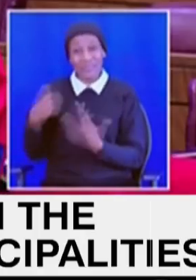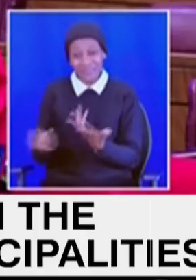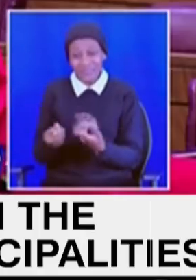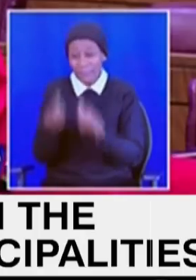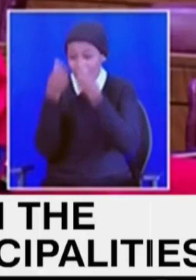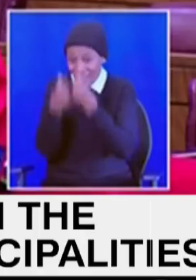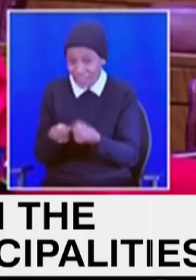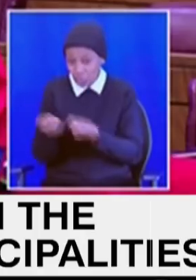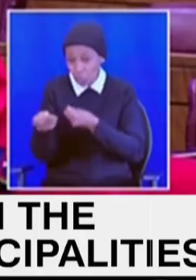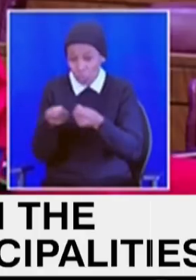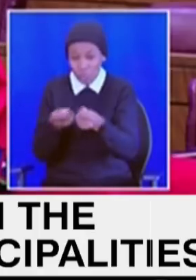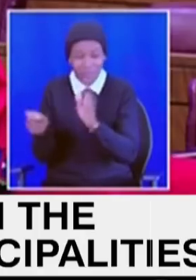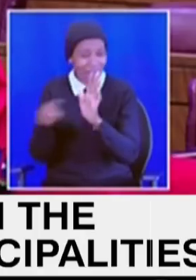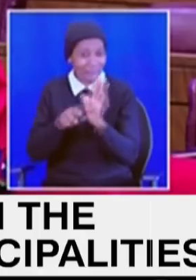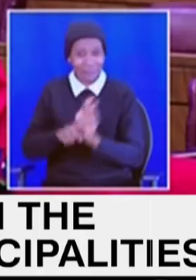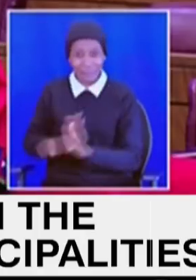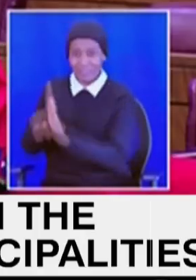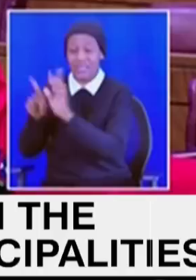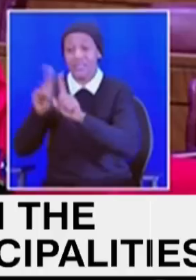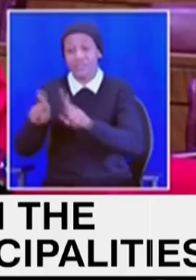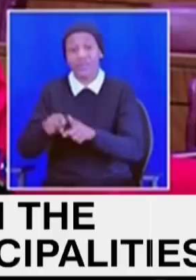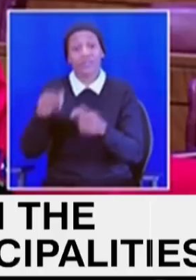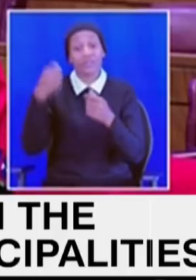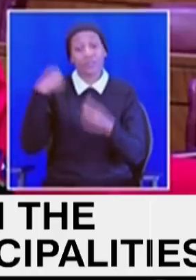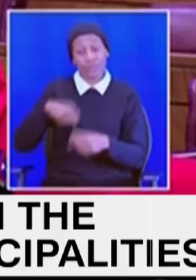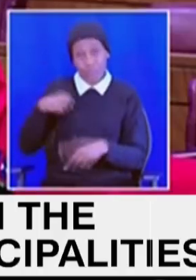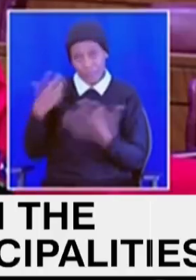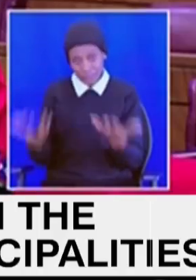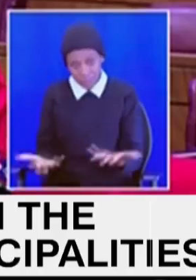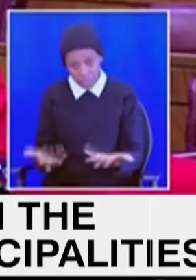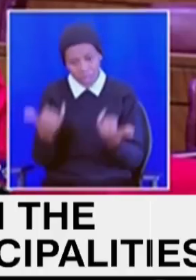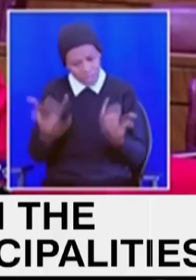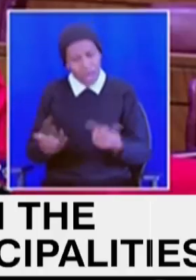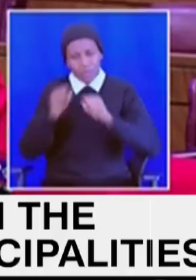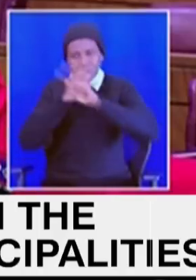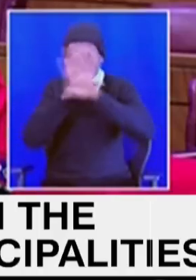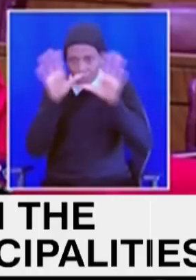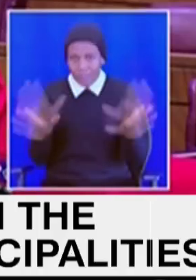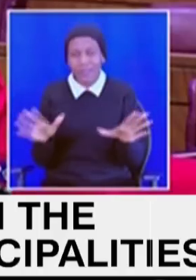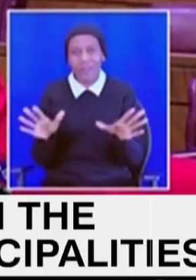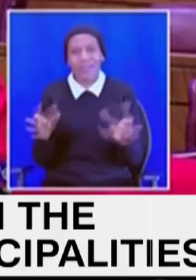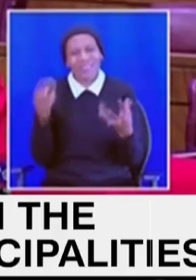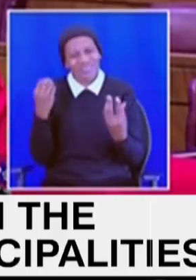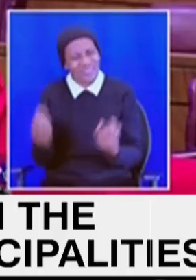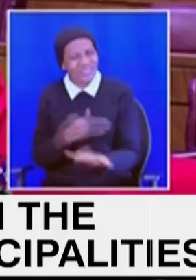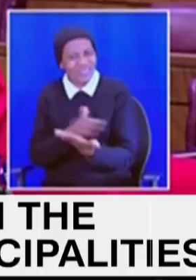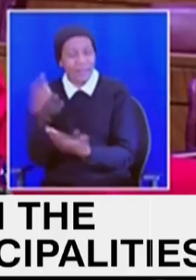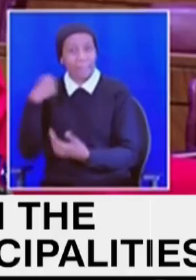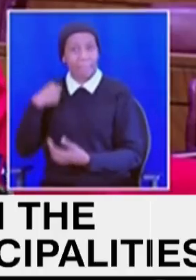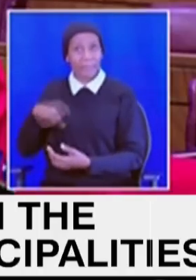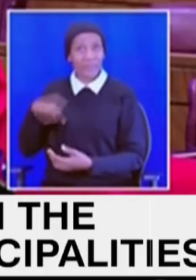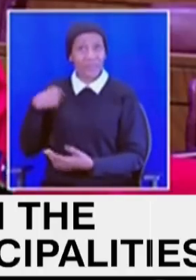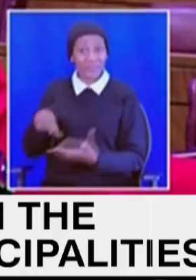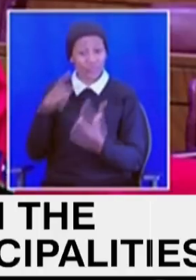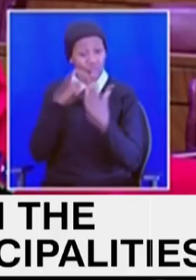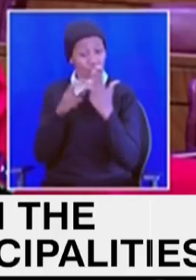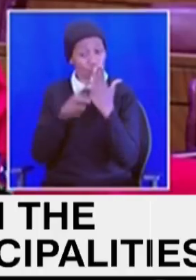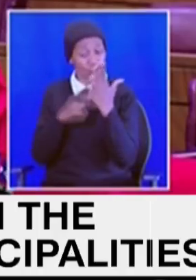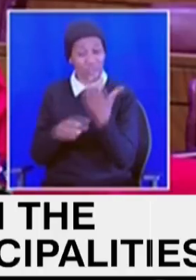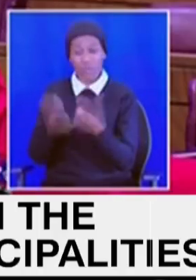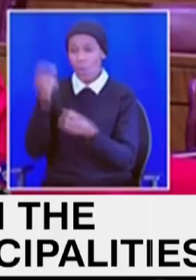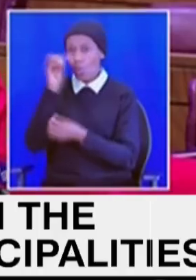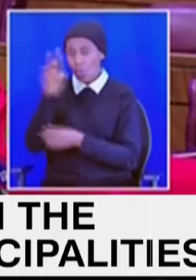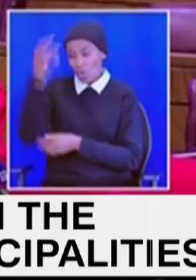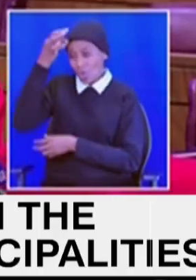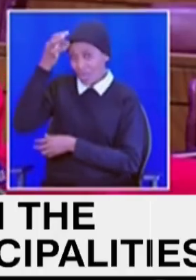in ANC-led municipalities, as it has become clear that there exists lack of leadership and ethical